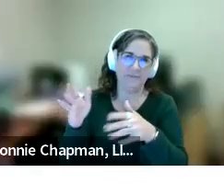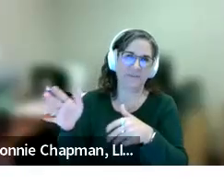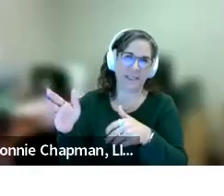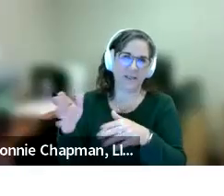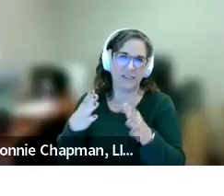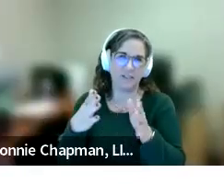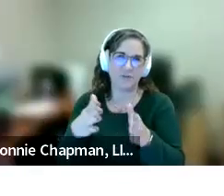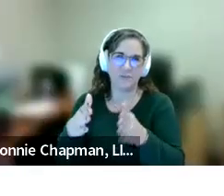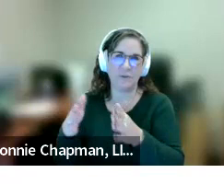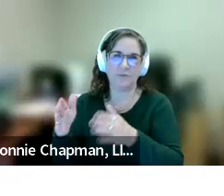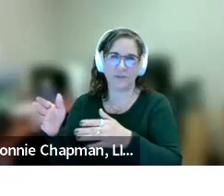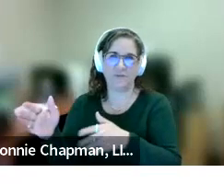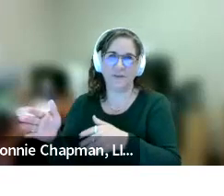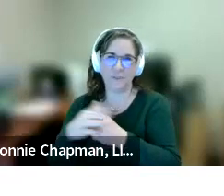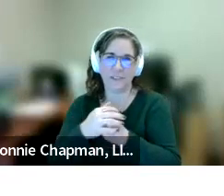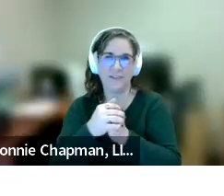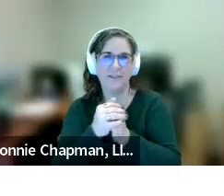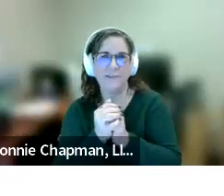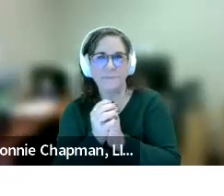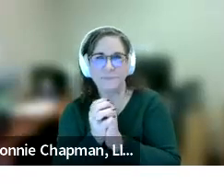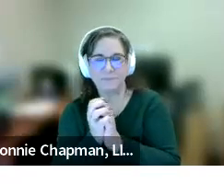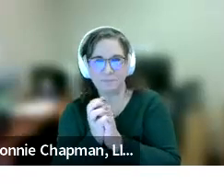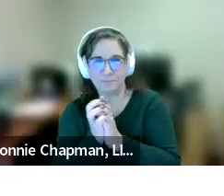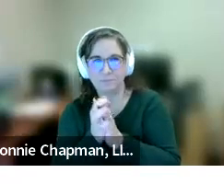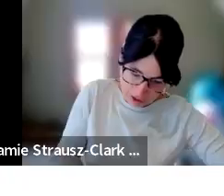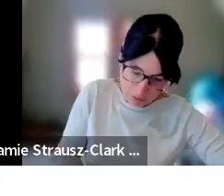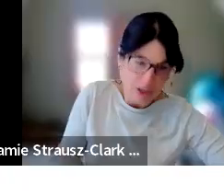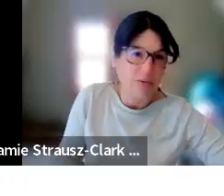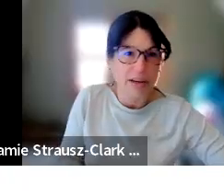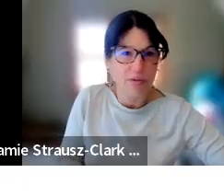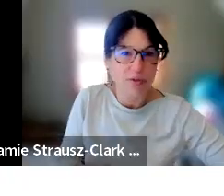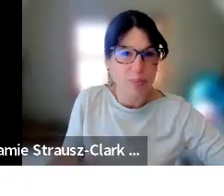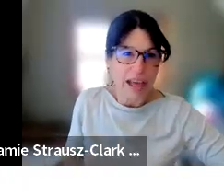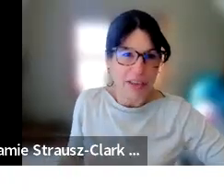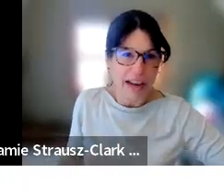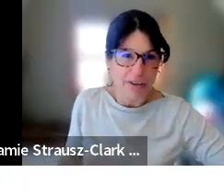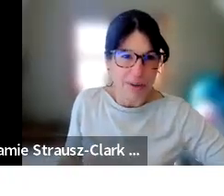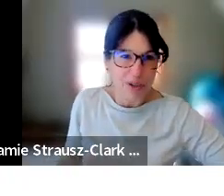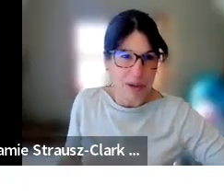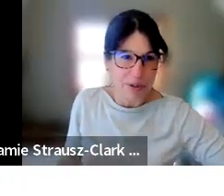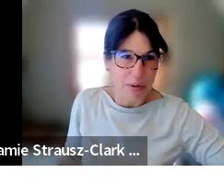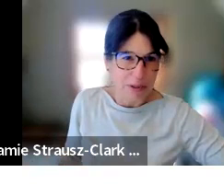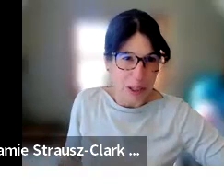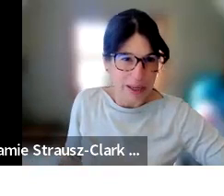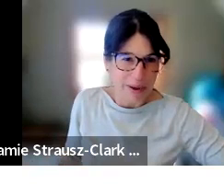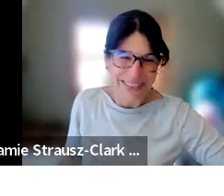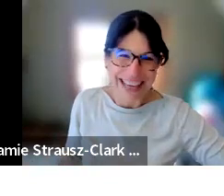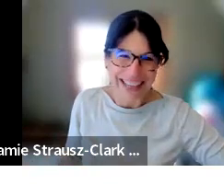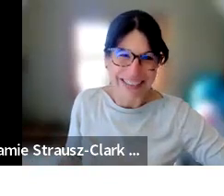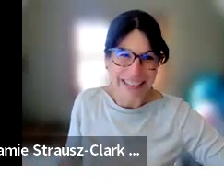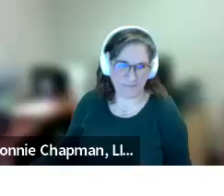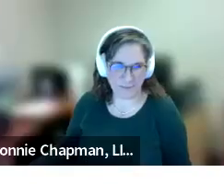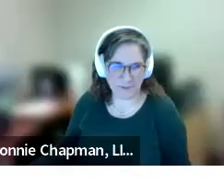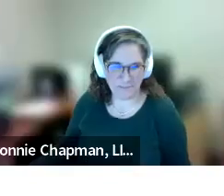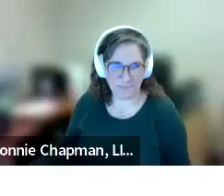it is SMVS, Service Member, Veteran, and Families. Okay, we'll make sure we spell out that acronym so people know what we're talking. Thank